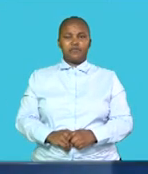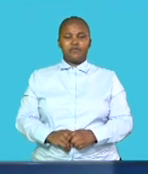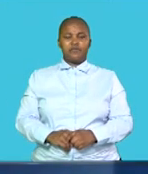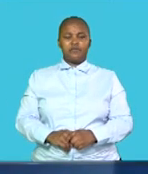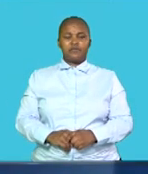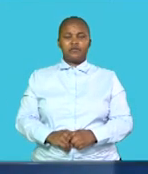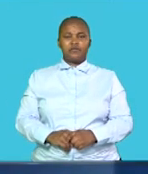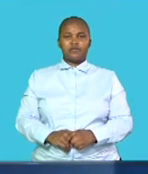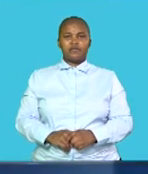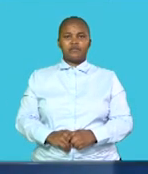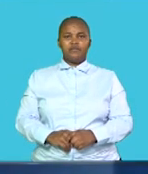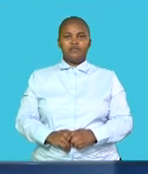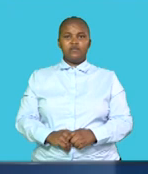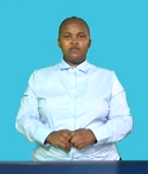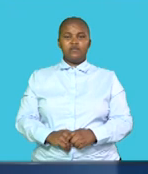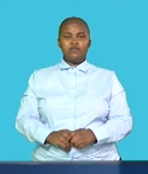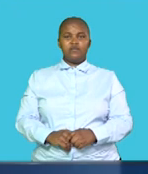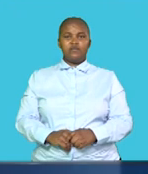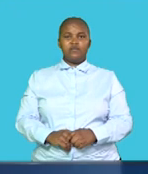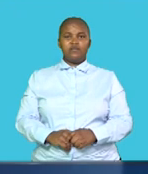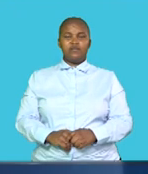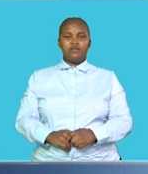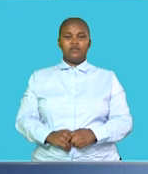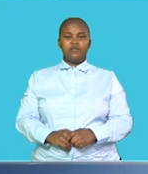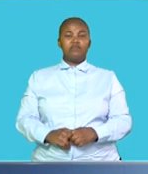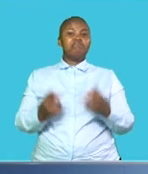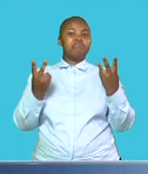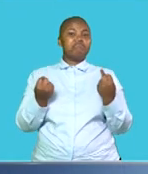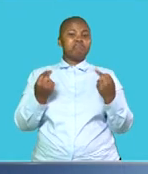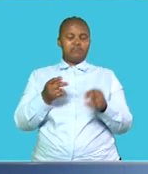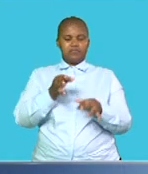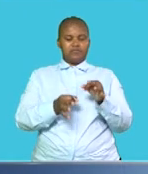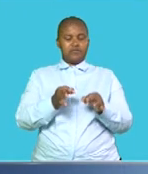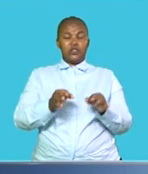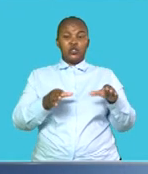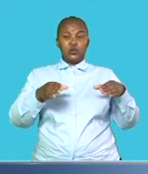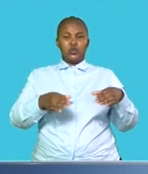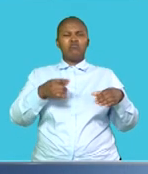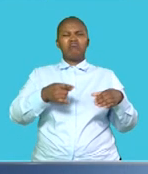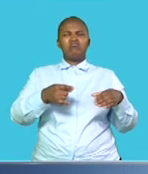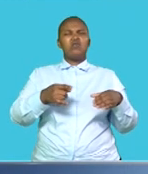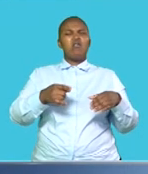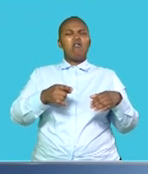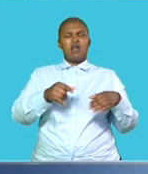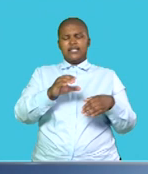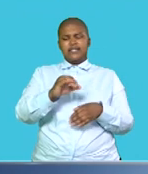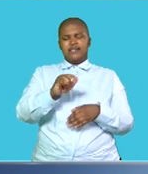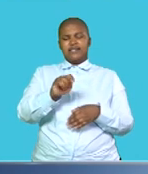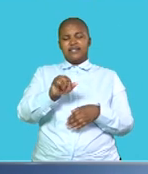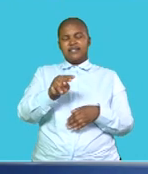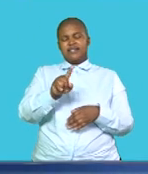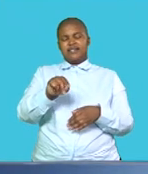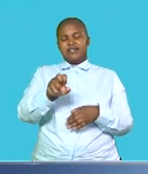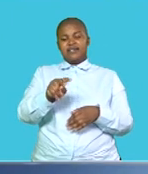Mokga o motjha wa sepolotiki wa Citizens for Change o tlile go kengwa motjheng tsatsing la hosane. Mokga ona